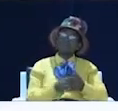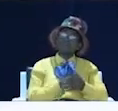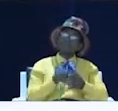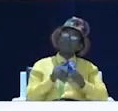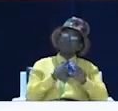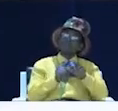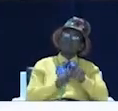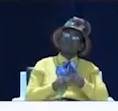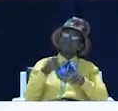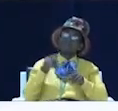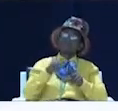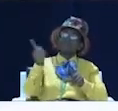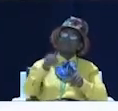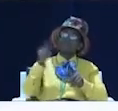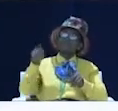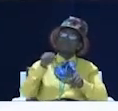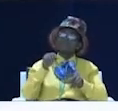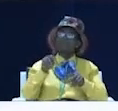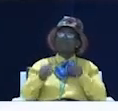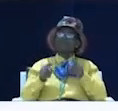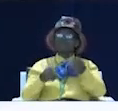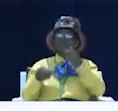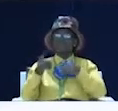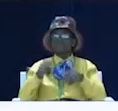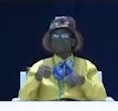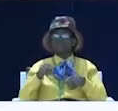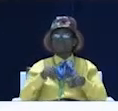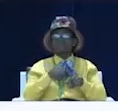say, that's the chair, that's where he sat.